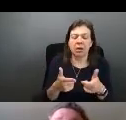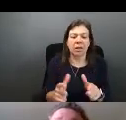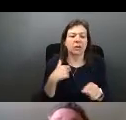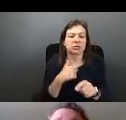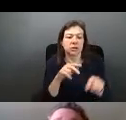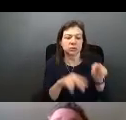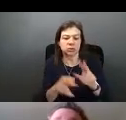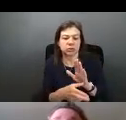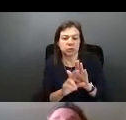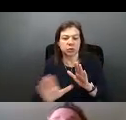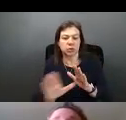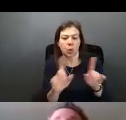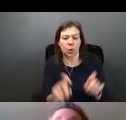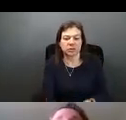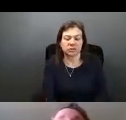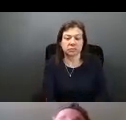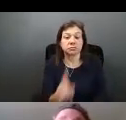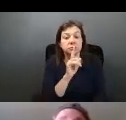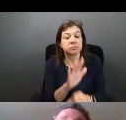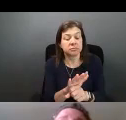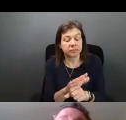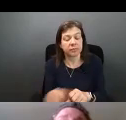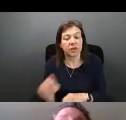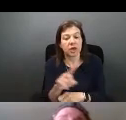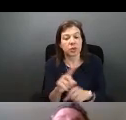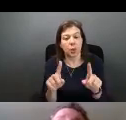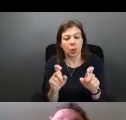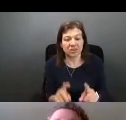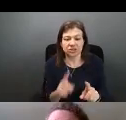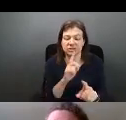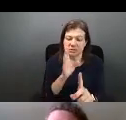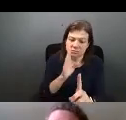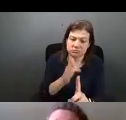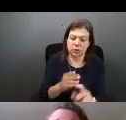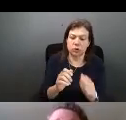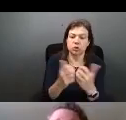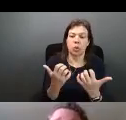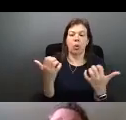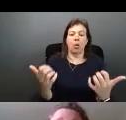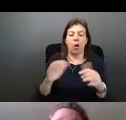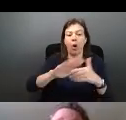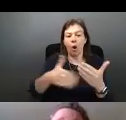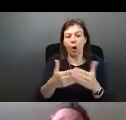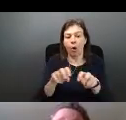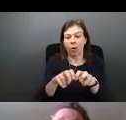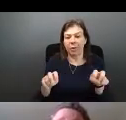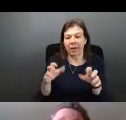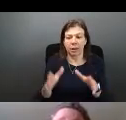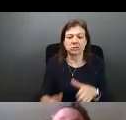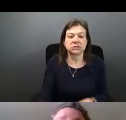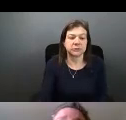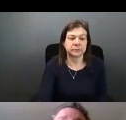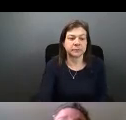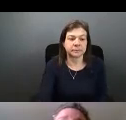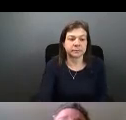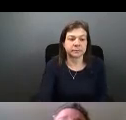your questions. Please make sure that your question is directed to all panelists.